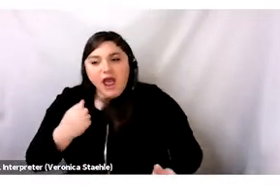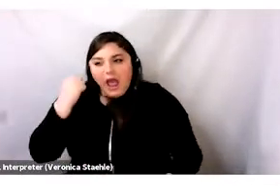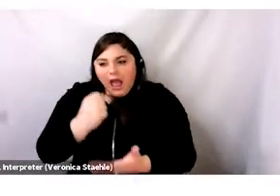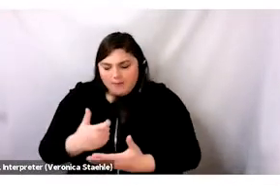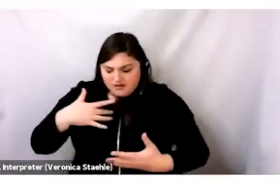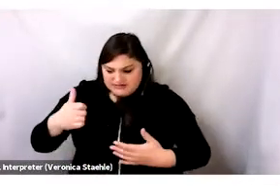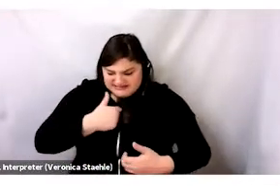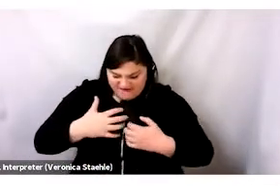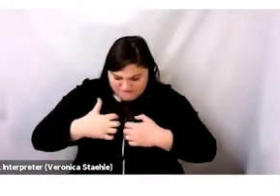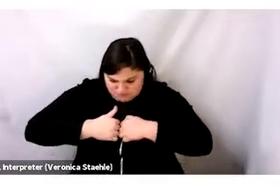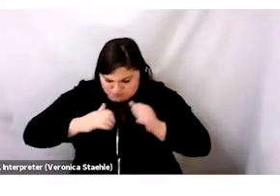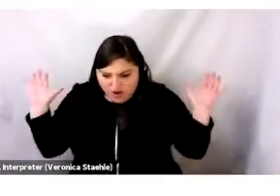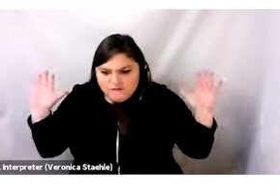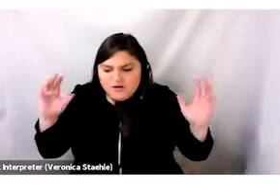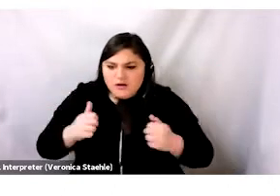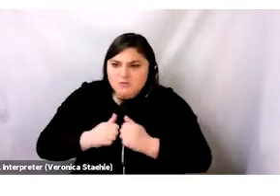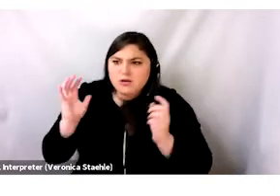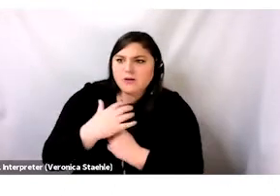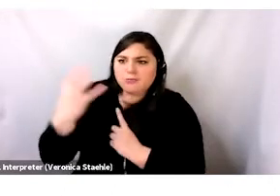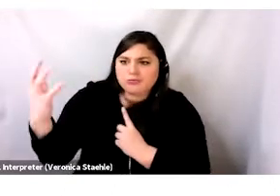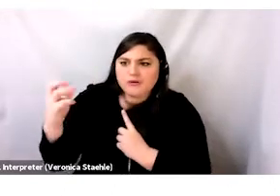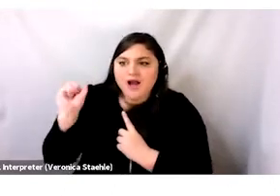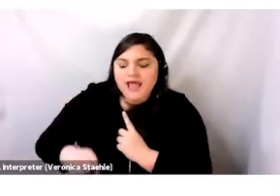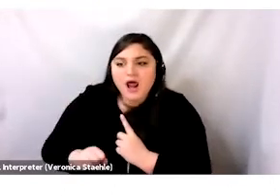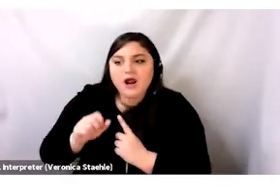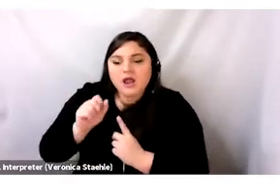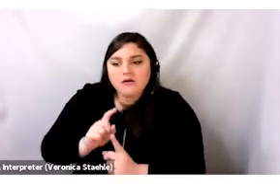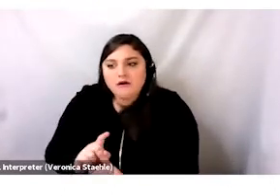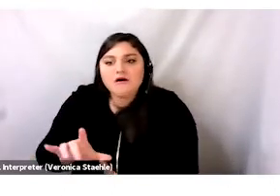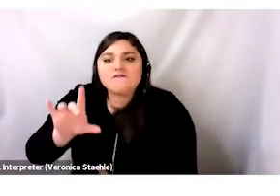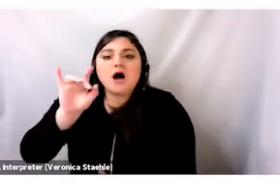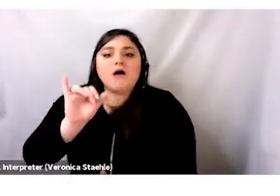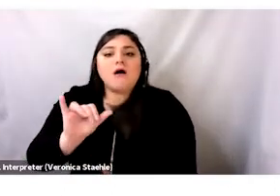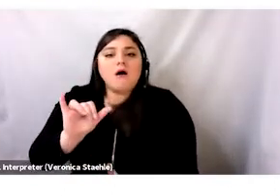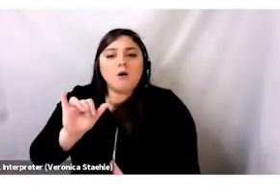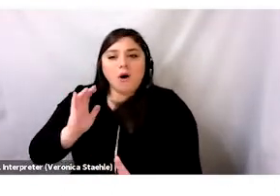we cannot ask it to wait until we are enlightened.